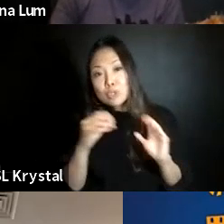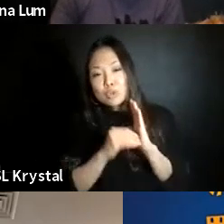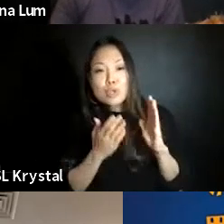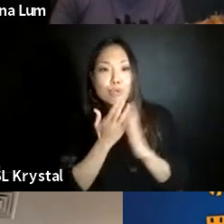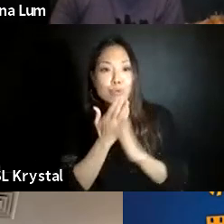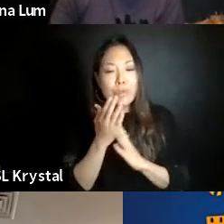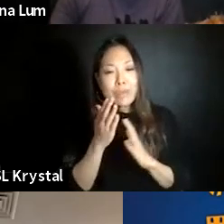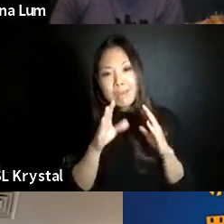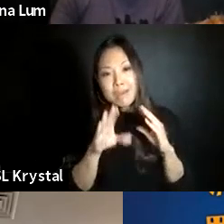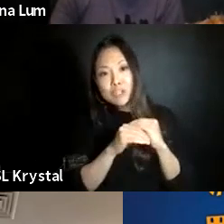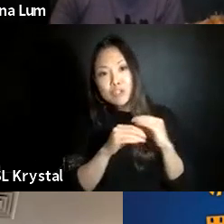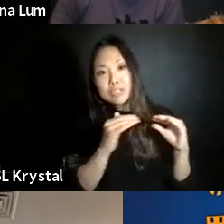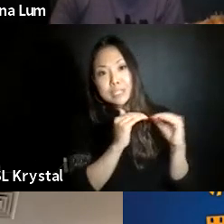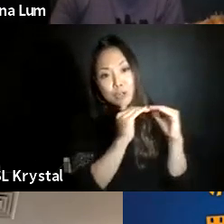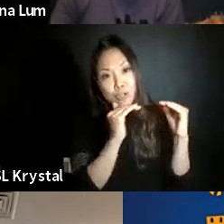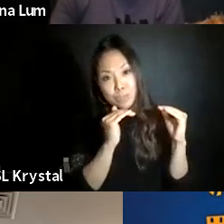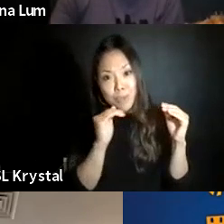it could operationalize.